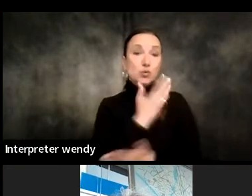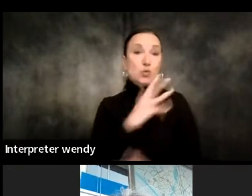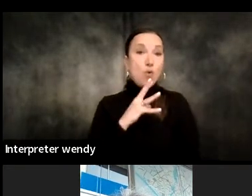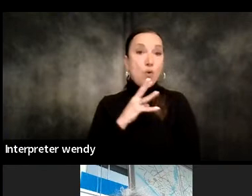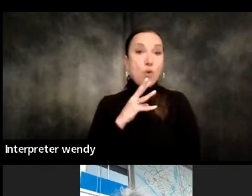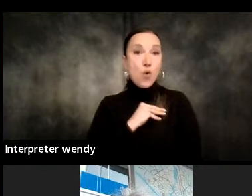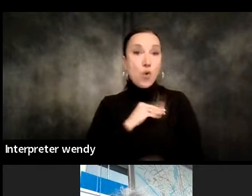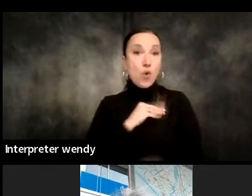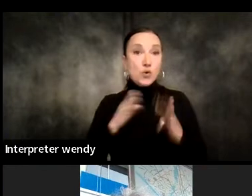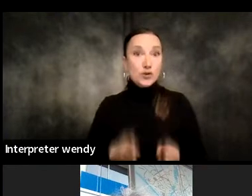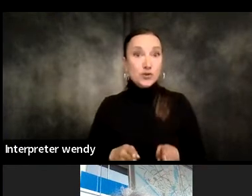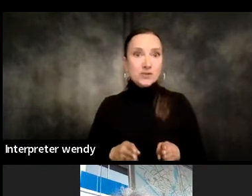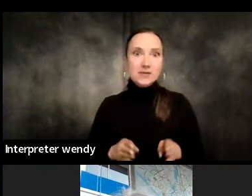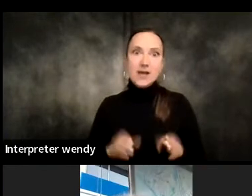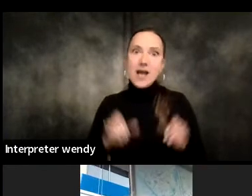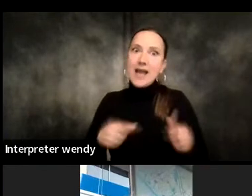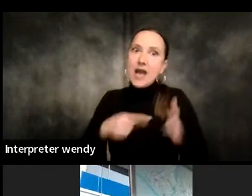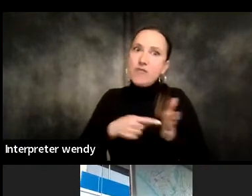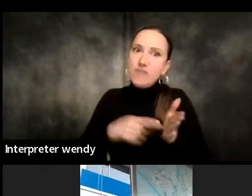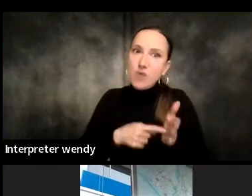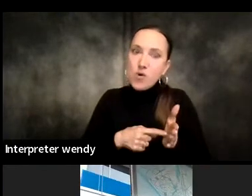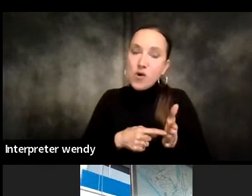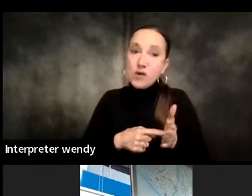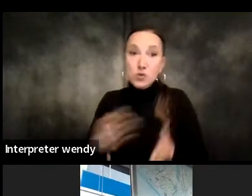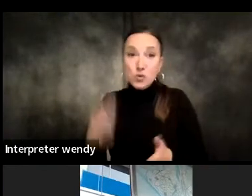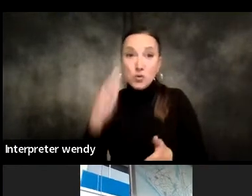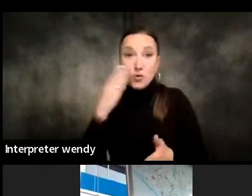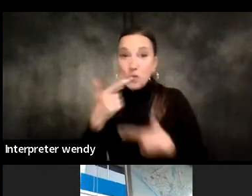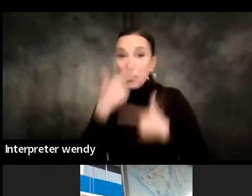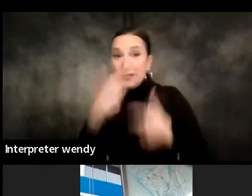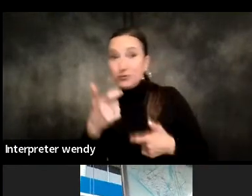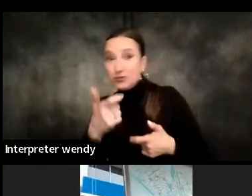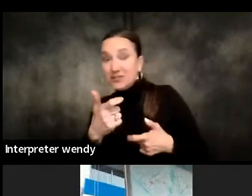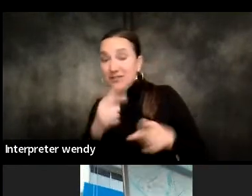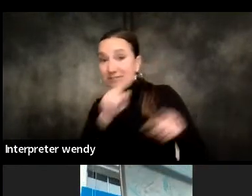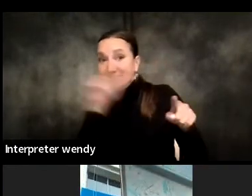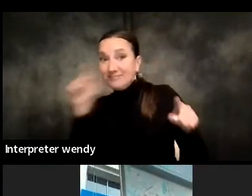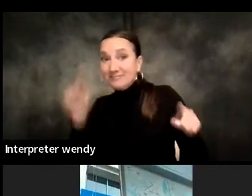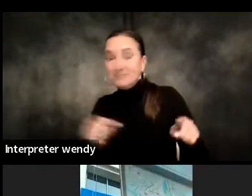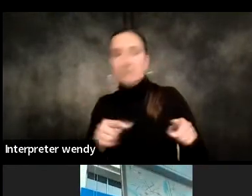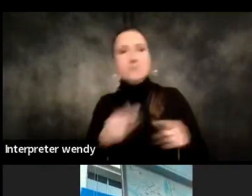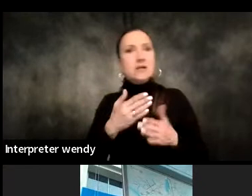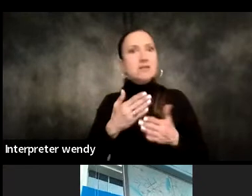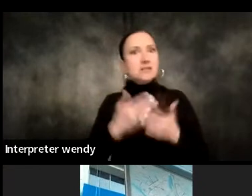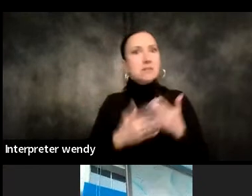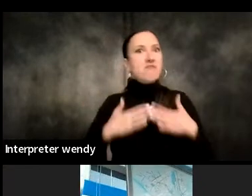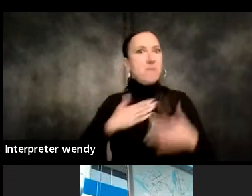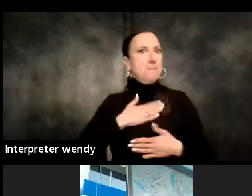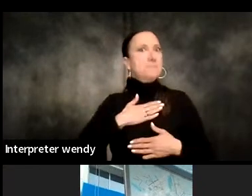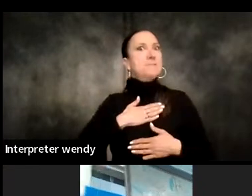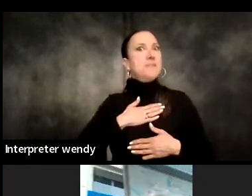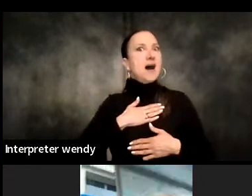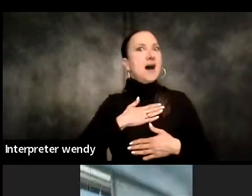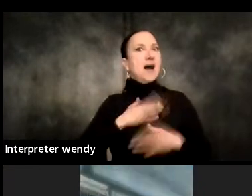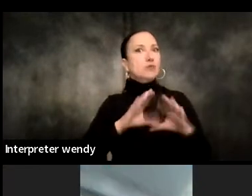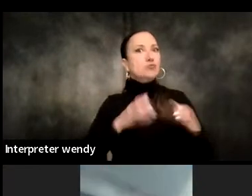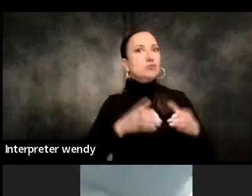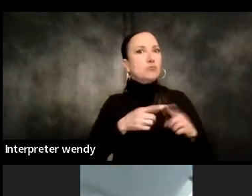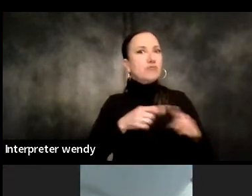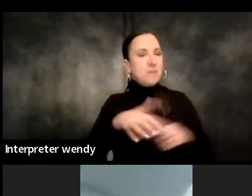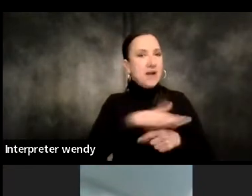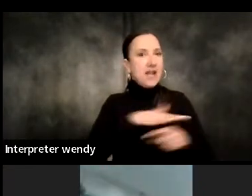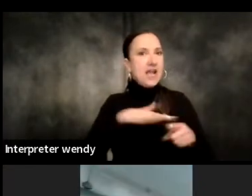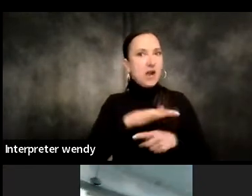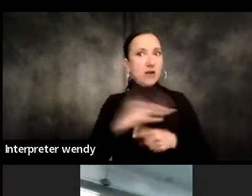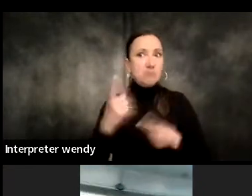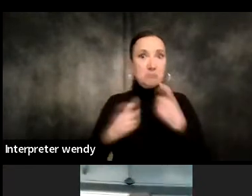and it's affordable. So if anyone is interested, I noticed that some of my constituents were there this morning and you had follow-up questions.